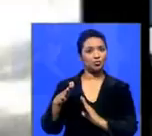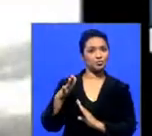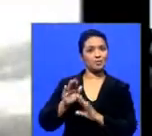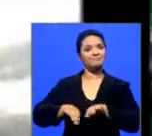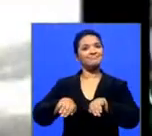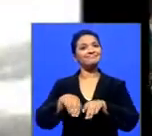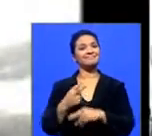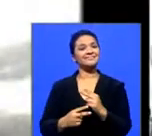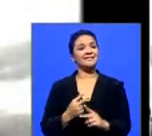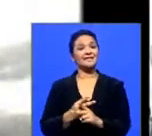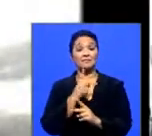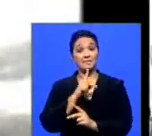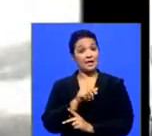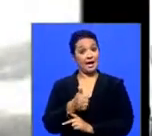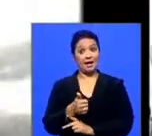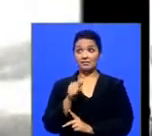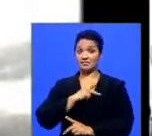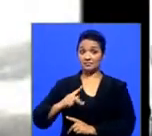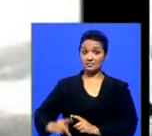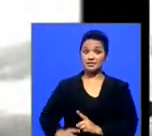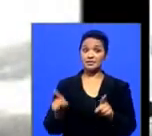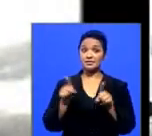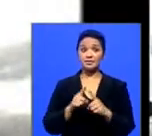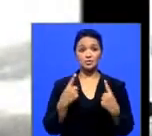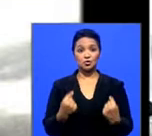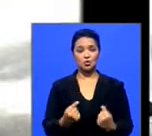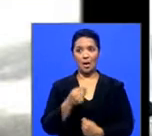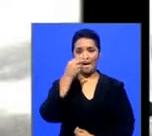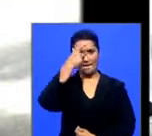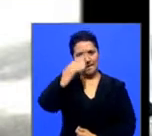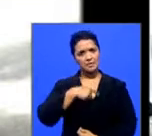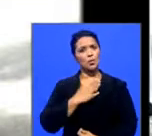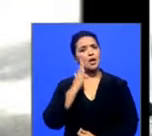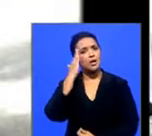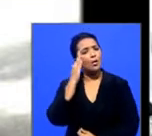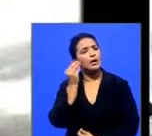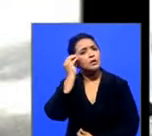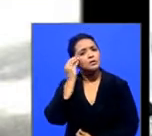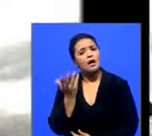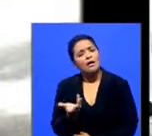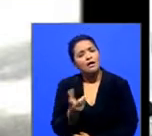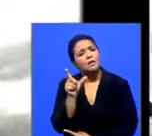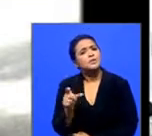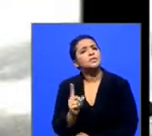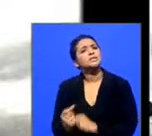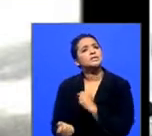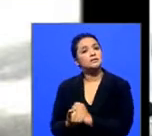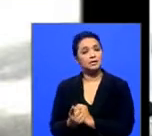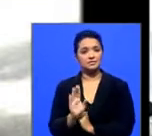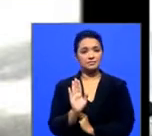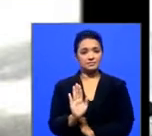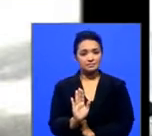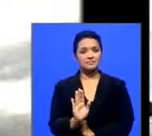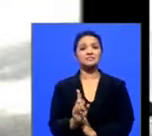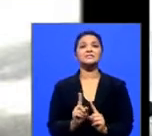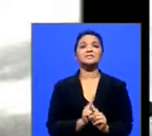unique. No other statesman, to my knowledge, has taken such a personal interest. Most of them show an interest, but I think it's based off of